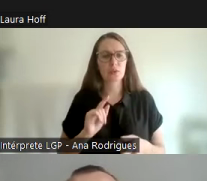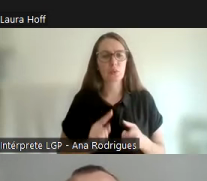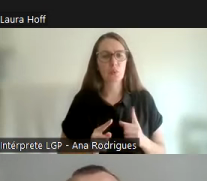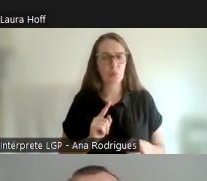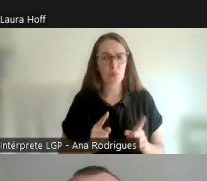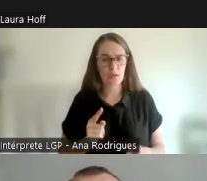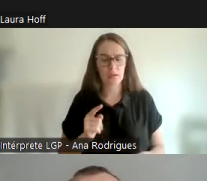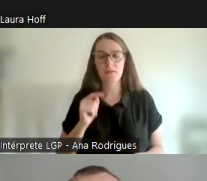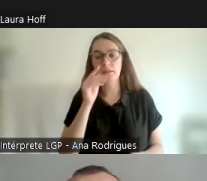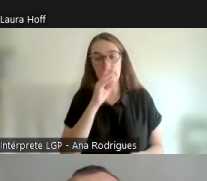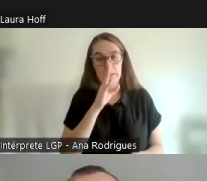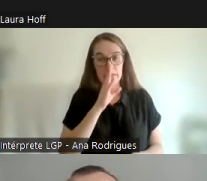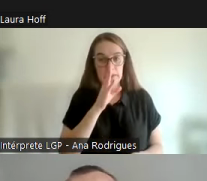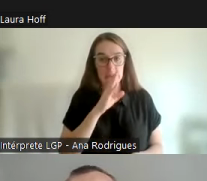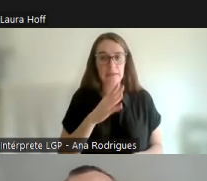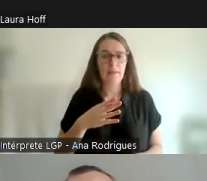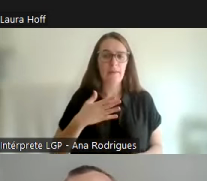to